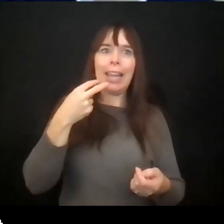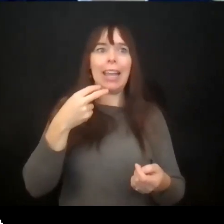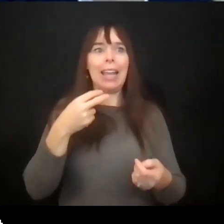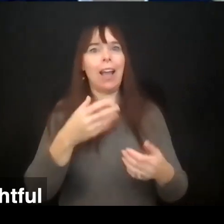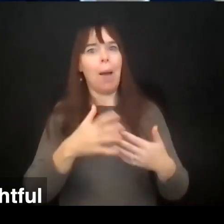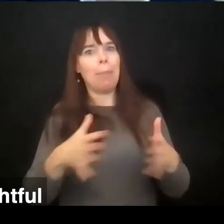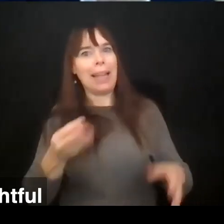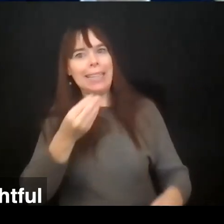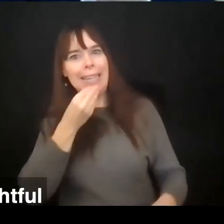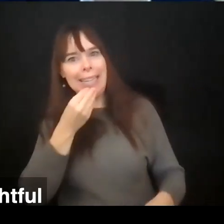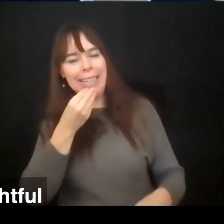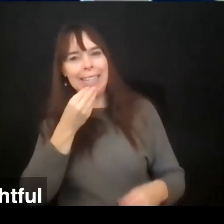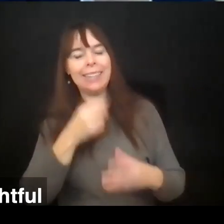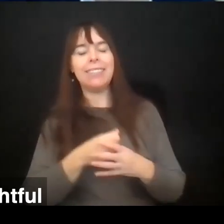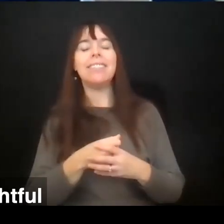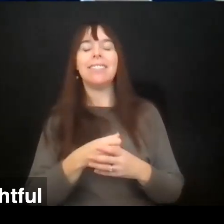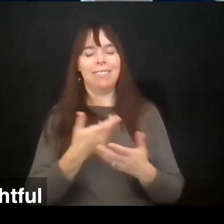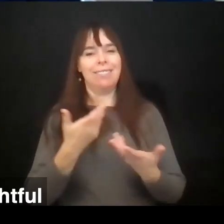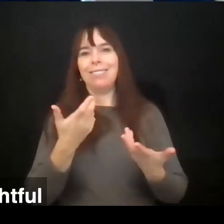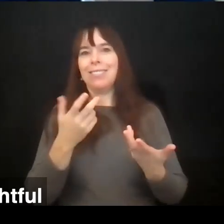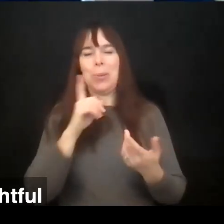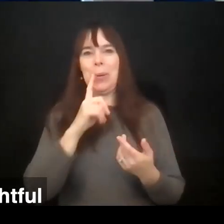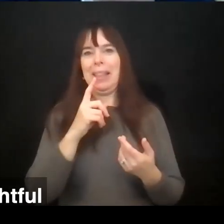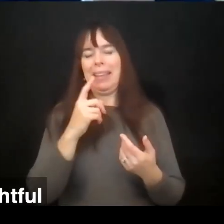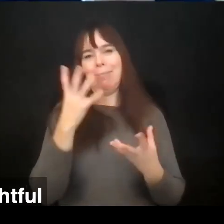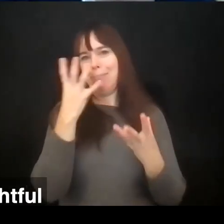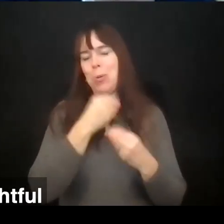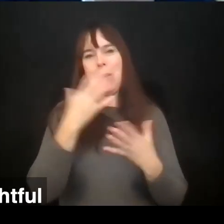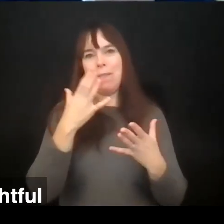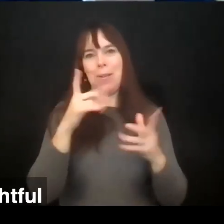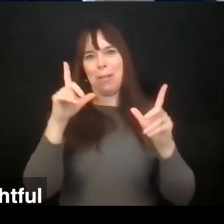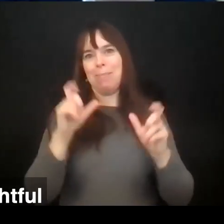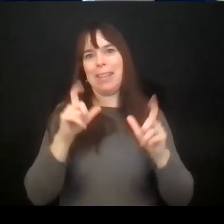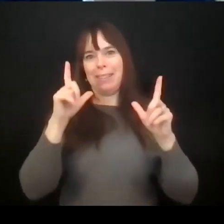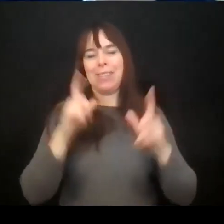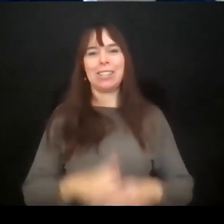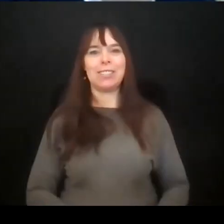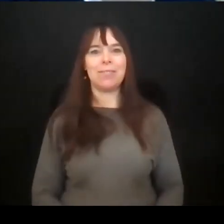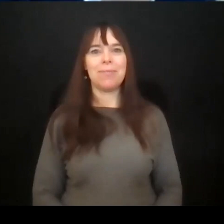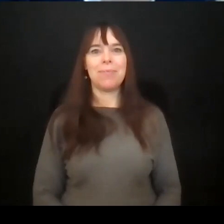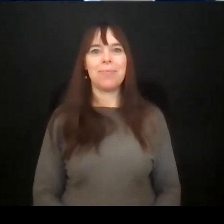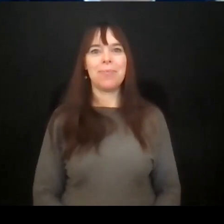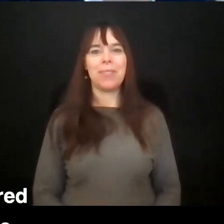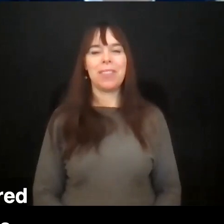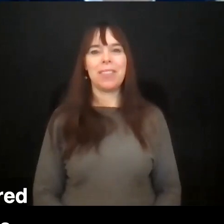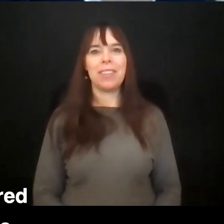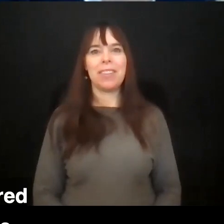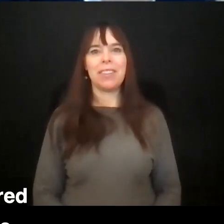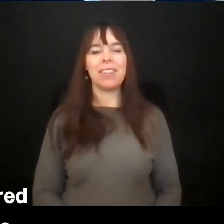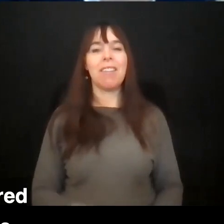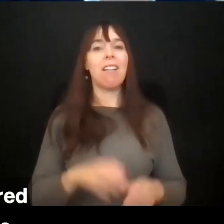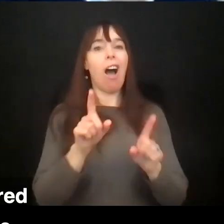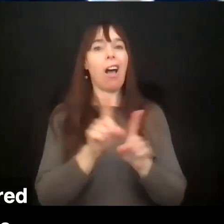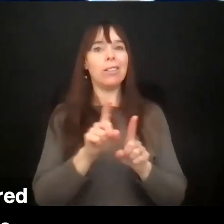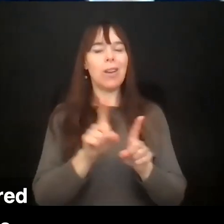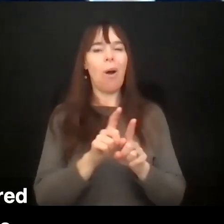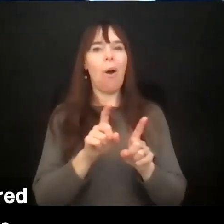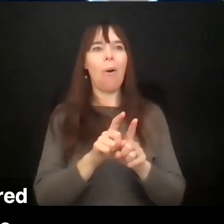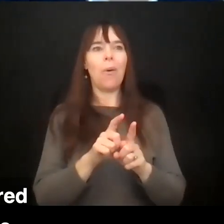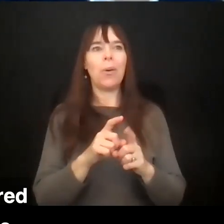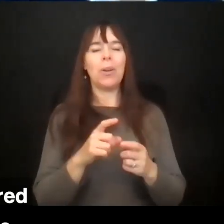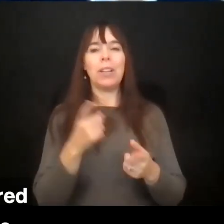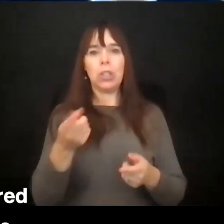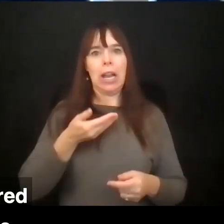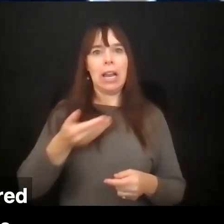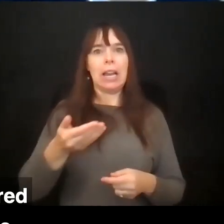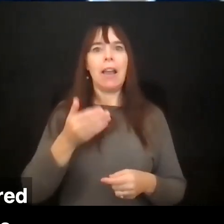eat. And so it's just a delightful piece that she has. She was hired